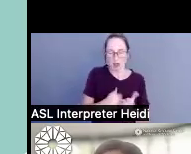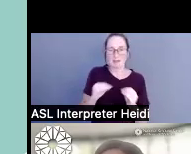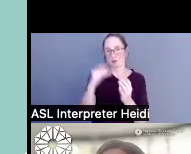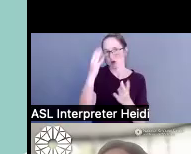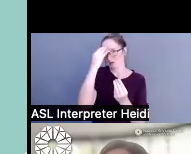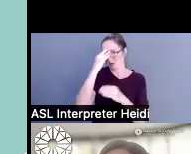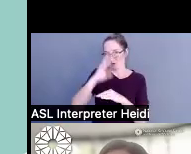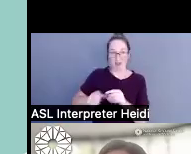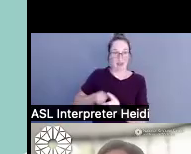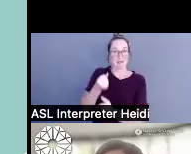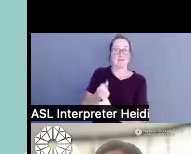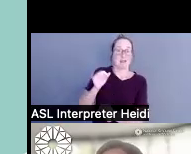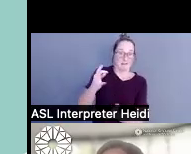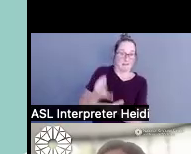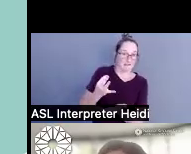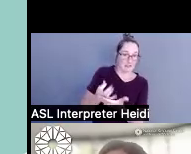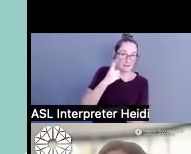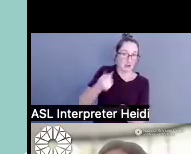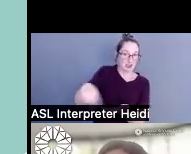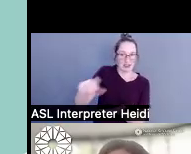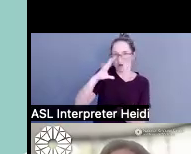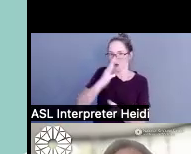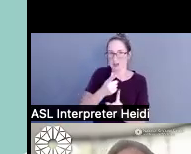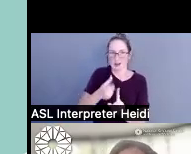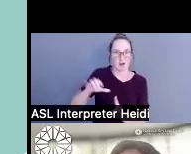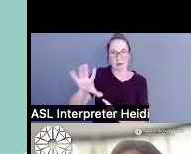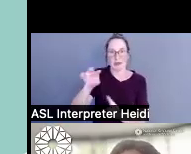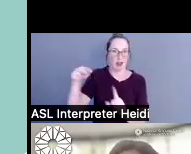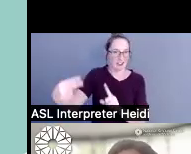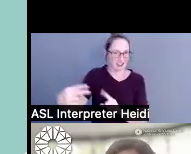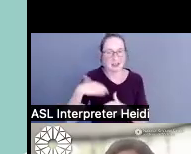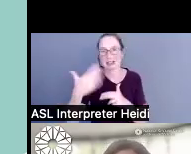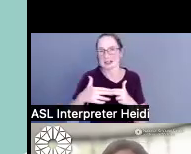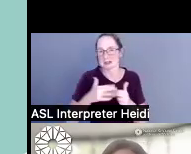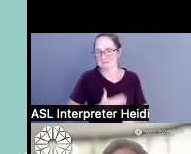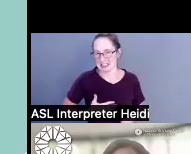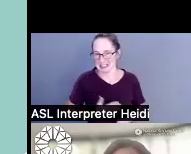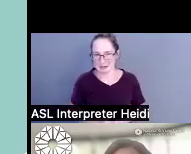the impact of the funds for them directly from their lens. Next slide, please.